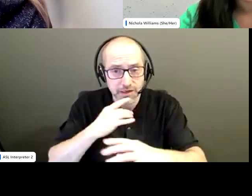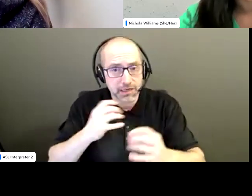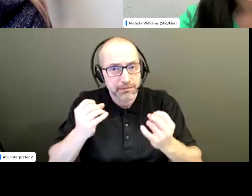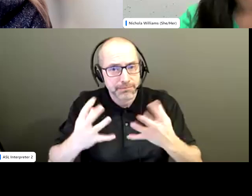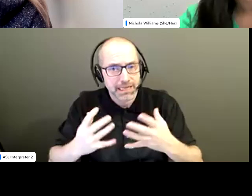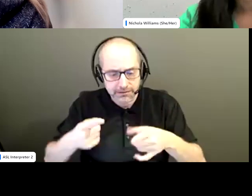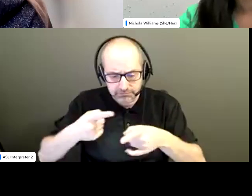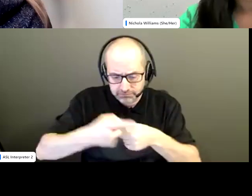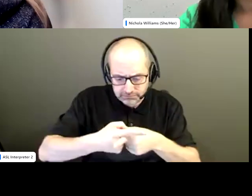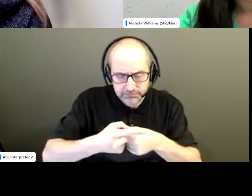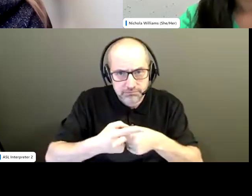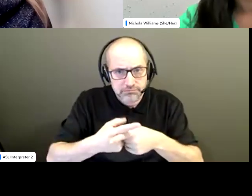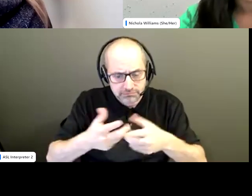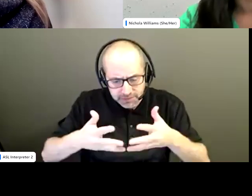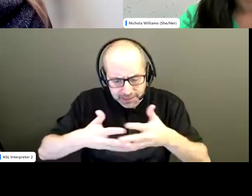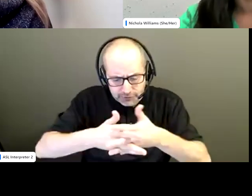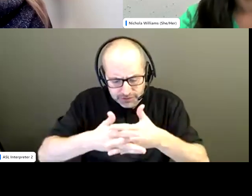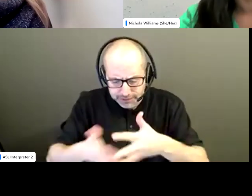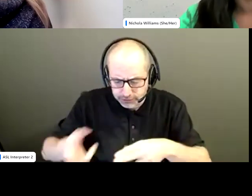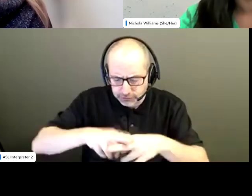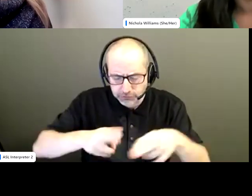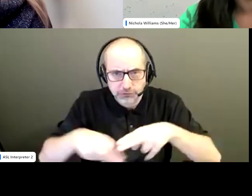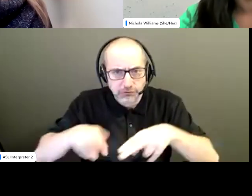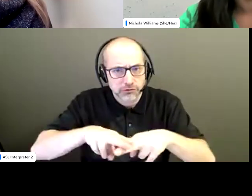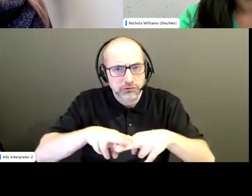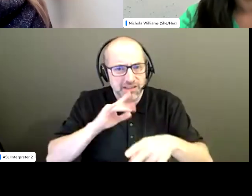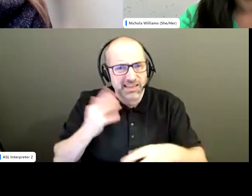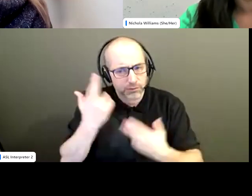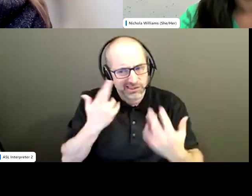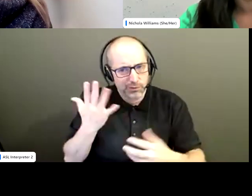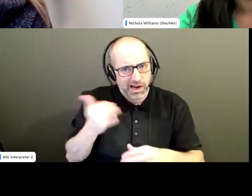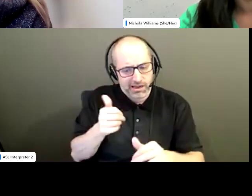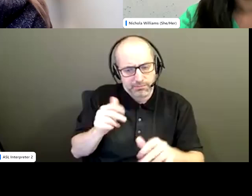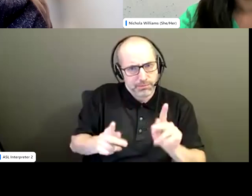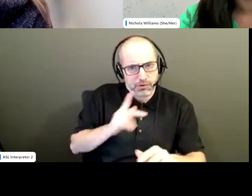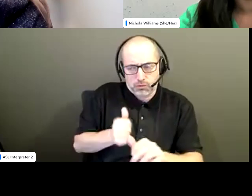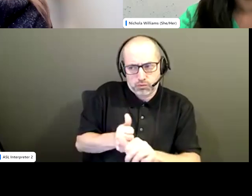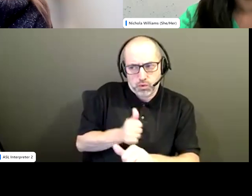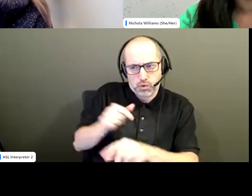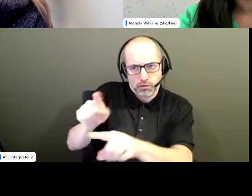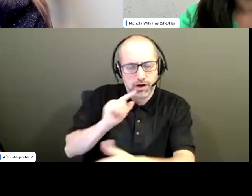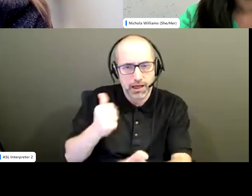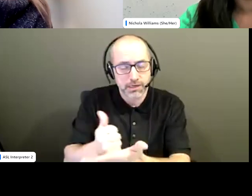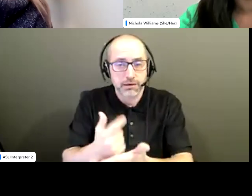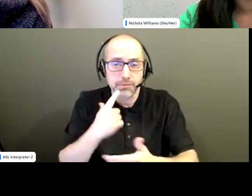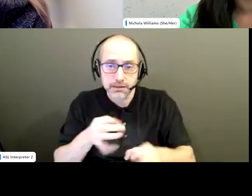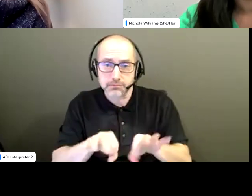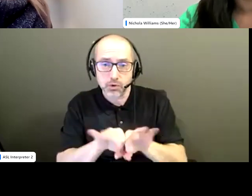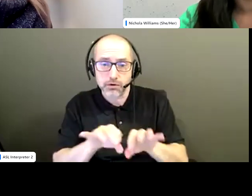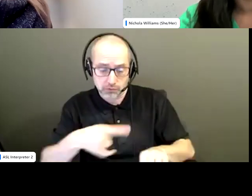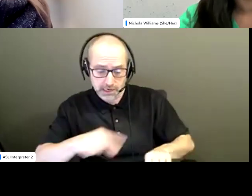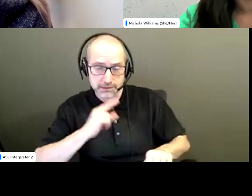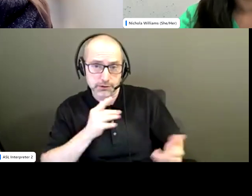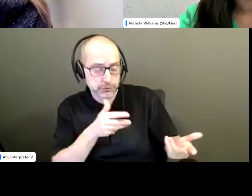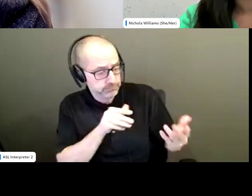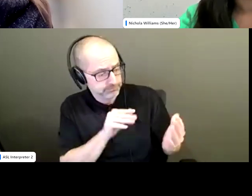beginning, that also prevents people. But I think, the advice you were saying about being by their side and just talking to them and not solving the